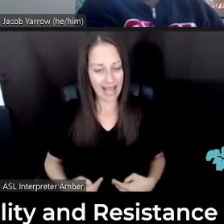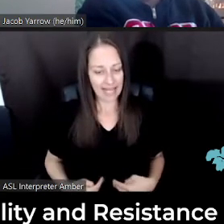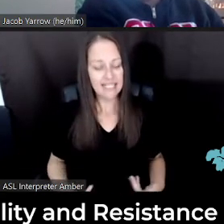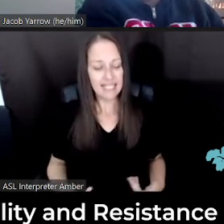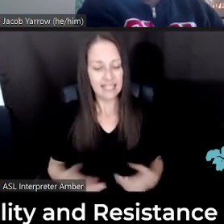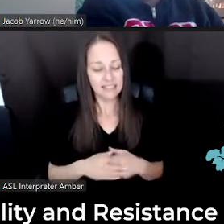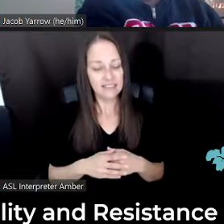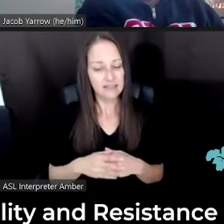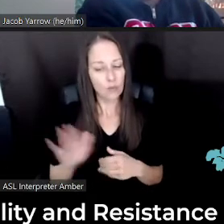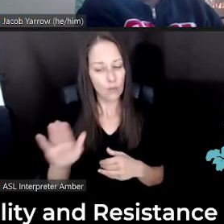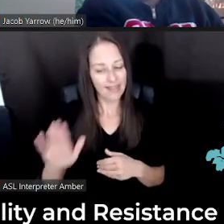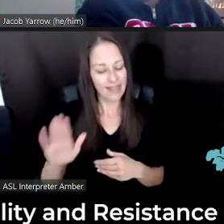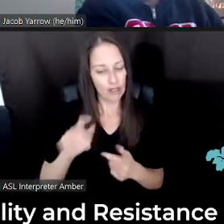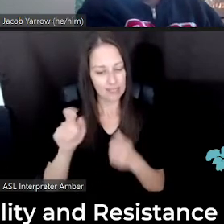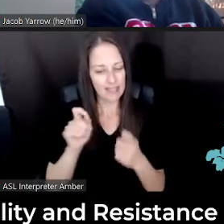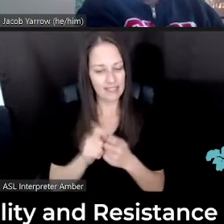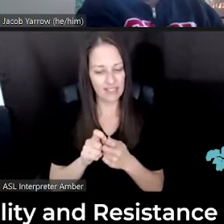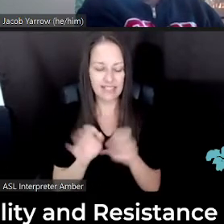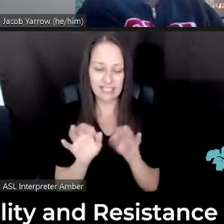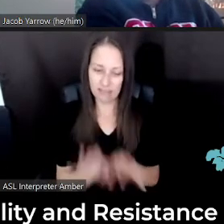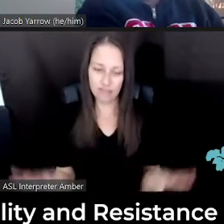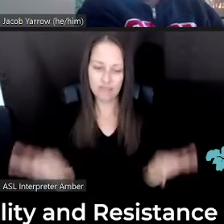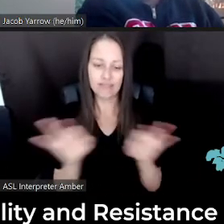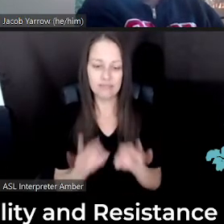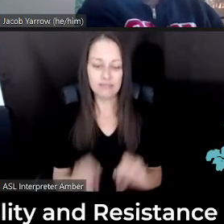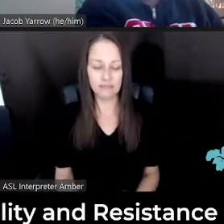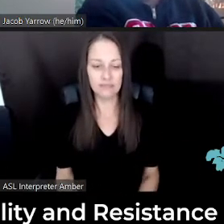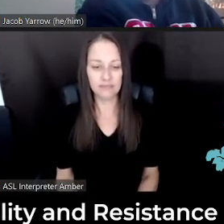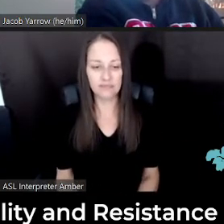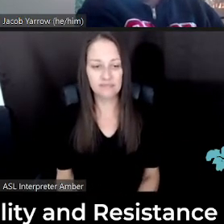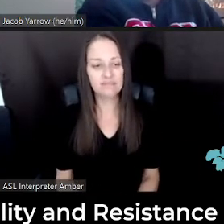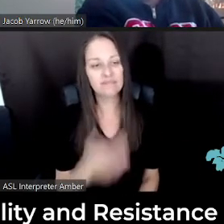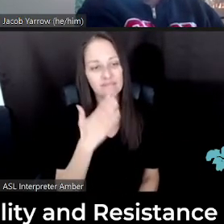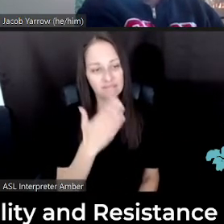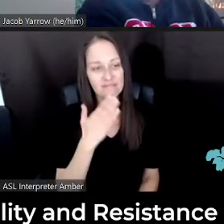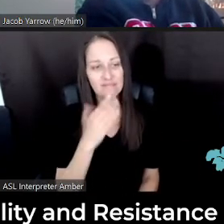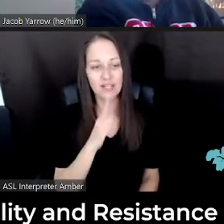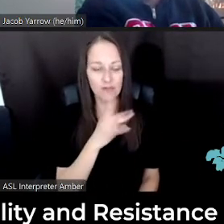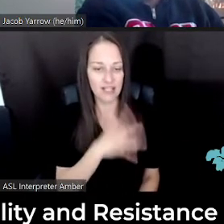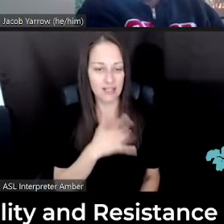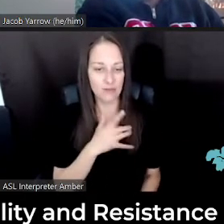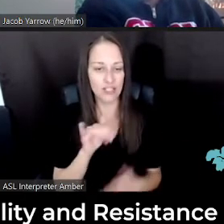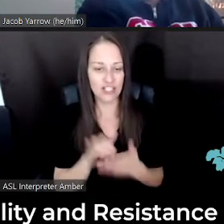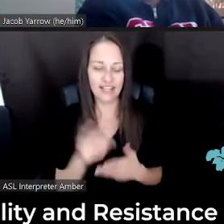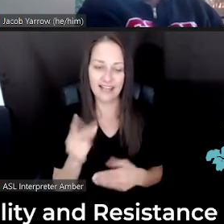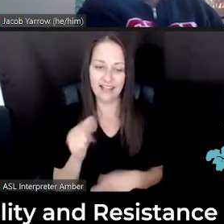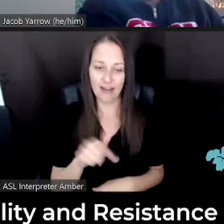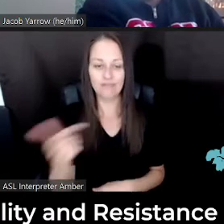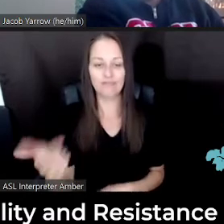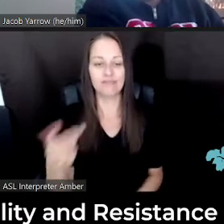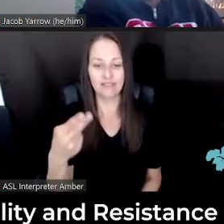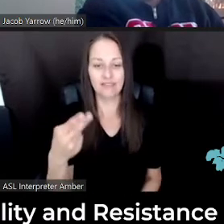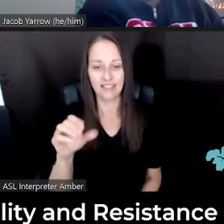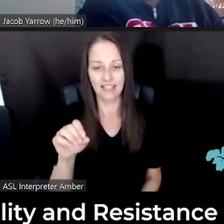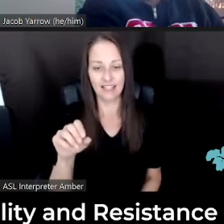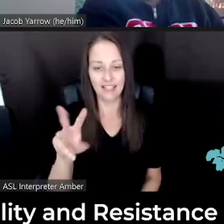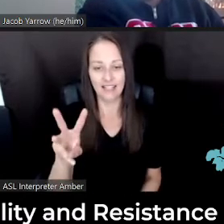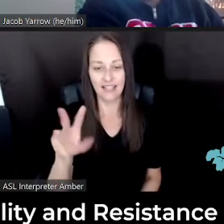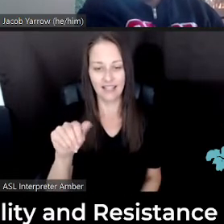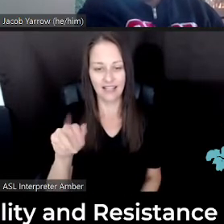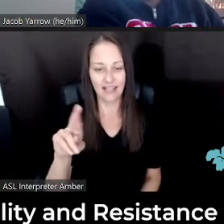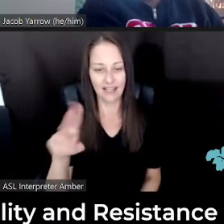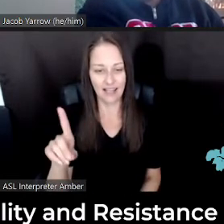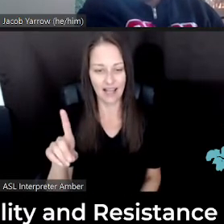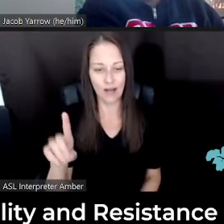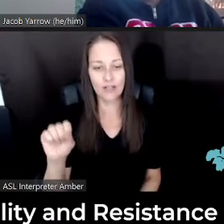think. Thank you, Alexandra. I really appreciate that. I'm going to move on right away to Howard.